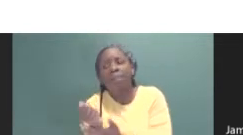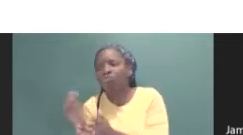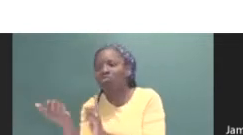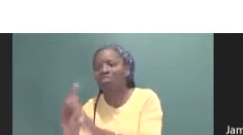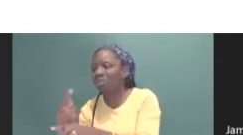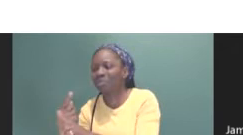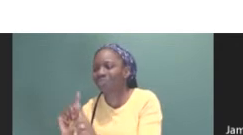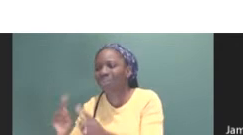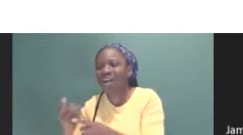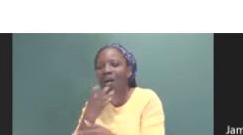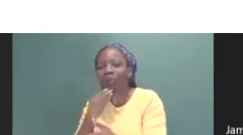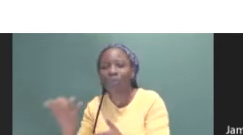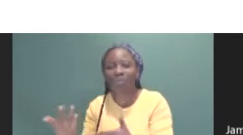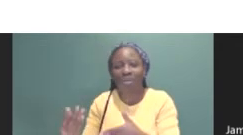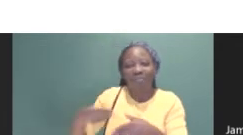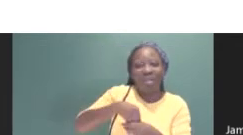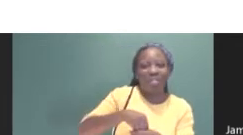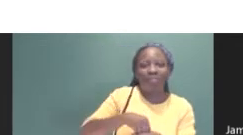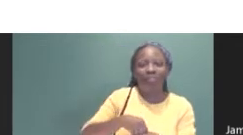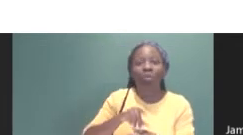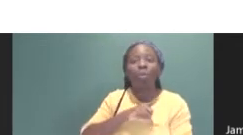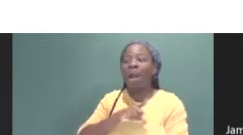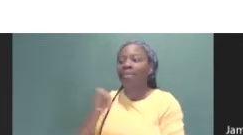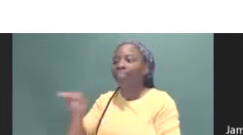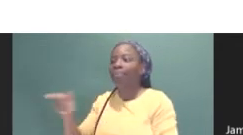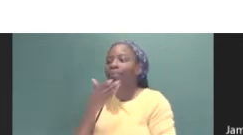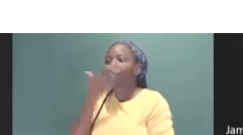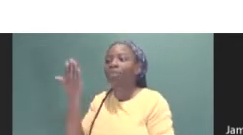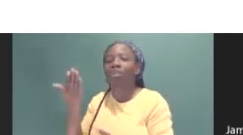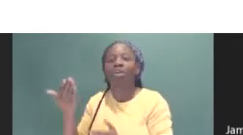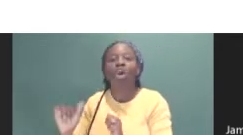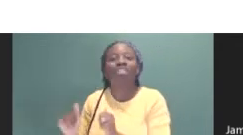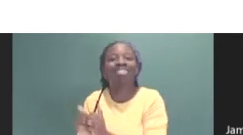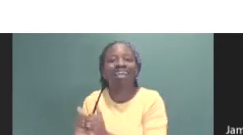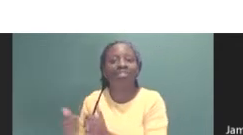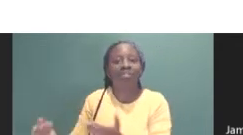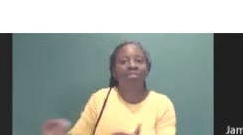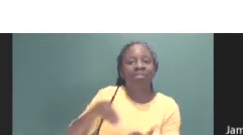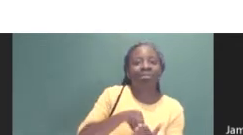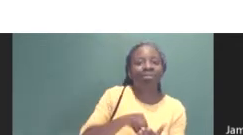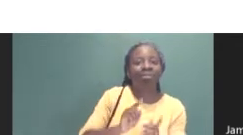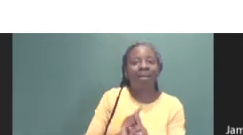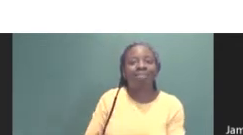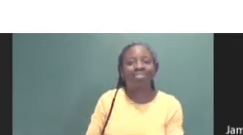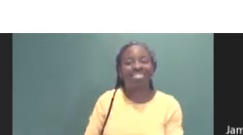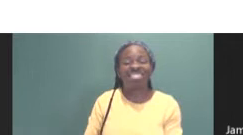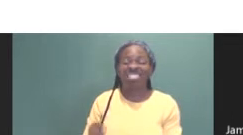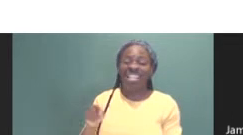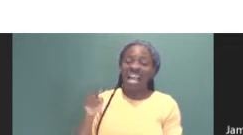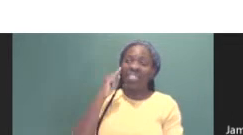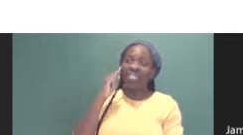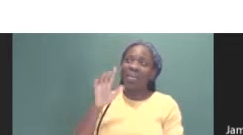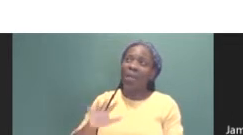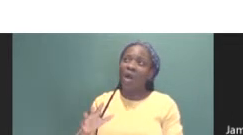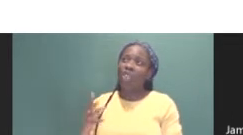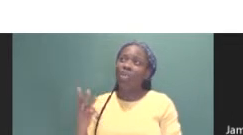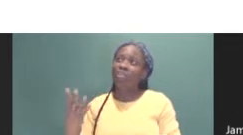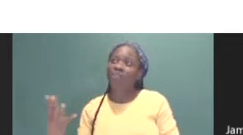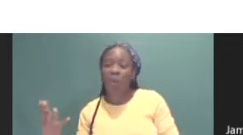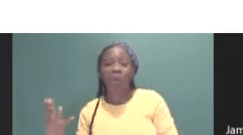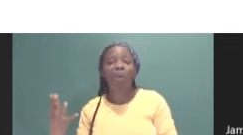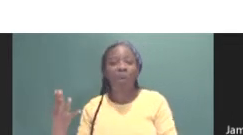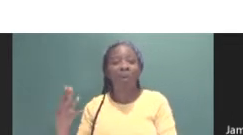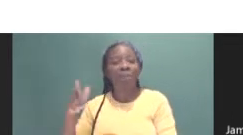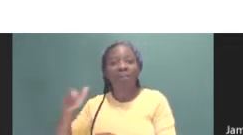we didn't use because people didn't give consent. I mean, that seemed to be the main reason, was about 34 individuals not wanting to